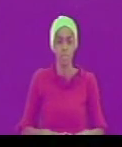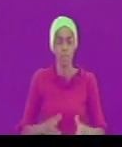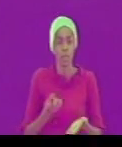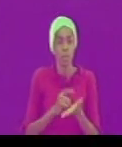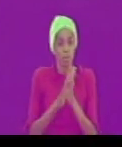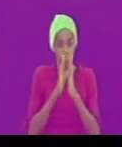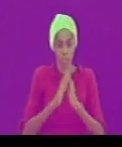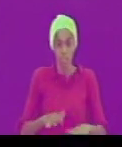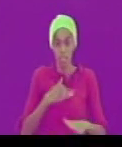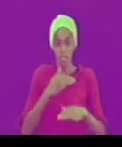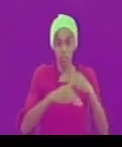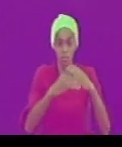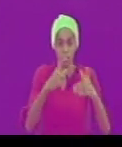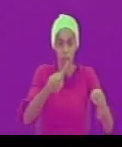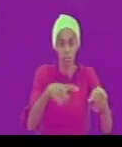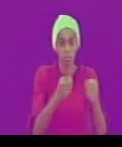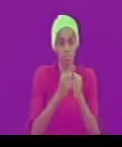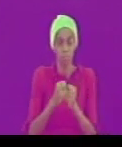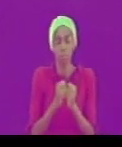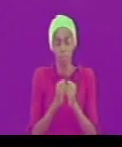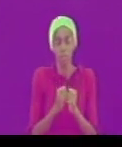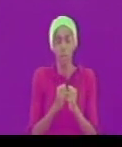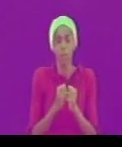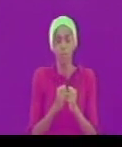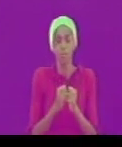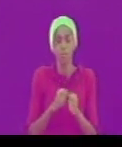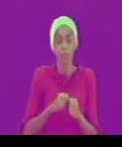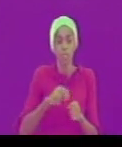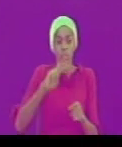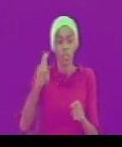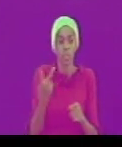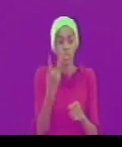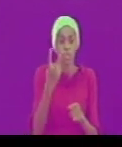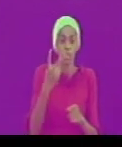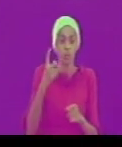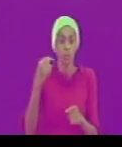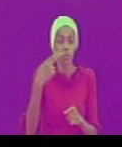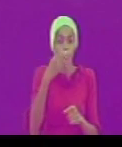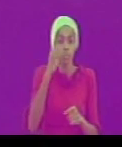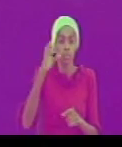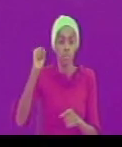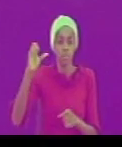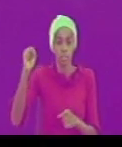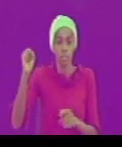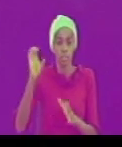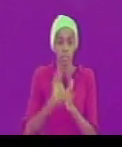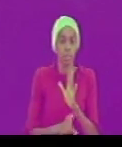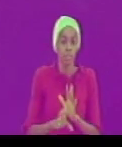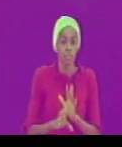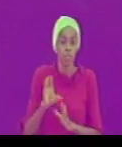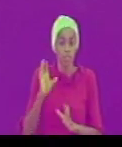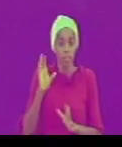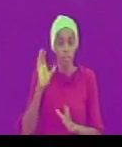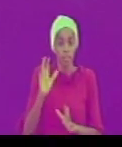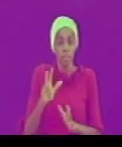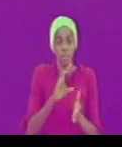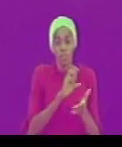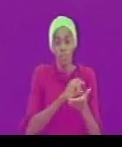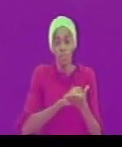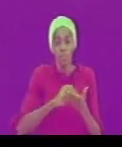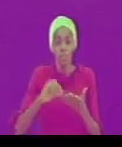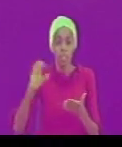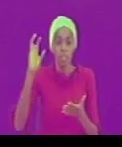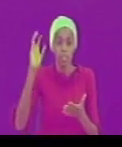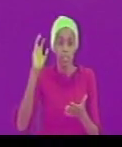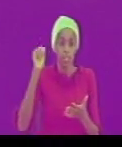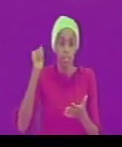Thessalonians chapter 3, verse 16. Now the Lord of peace himself give you peace always.